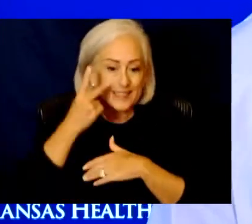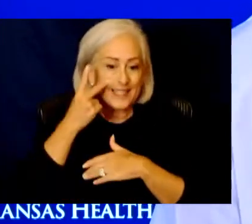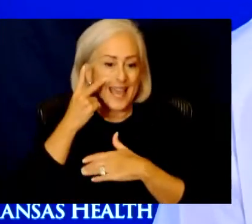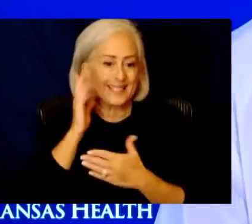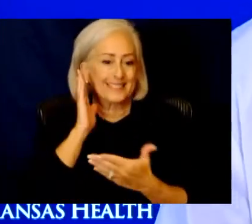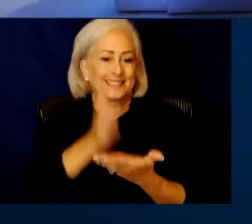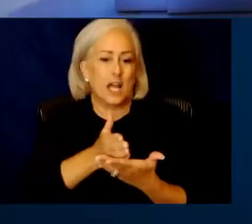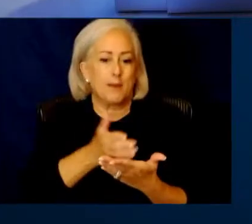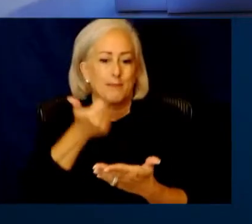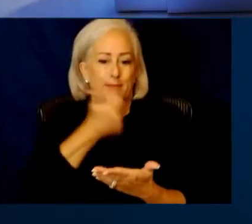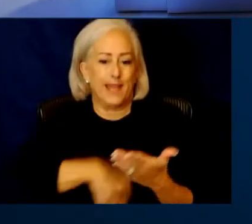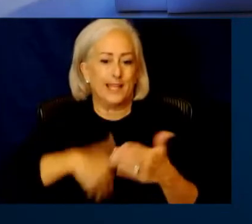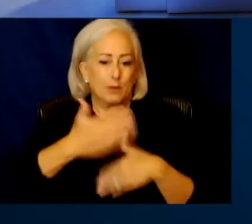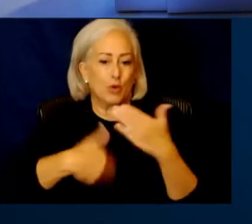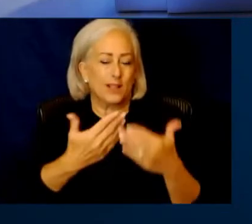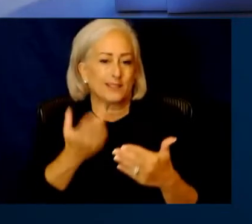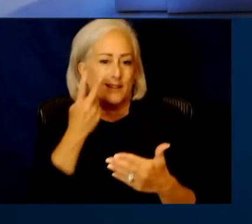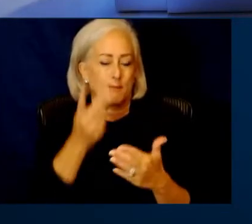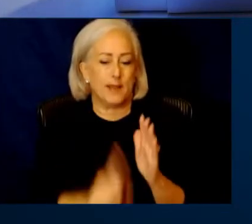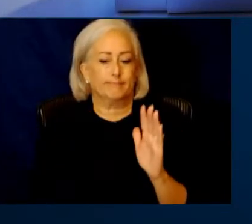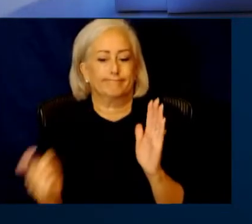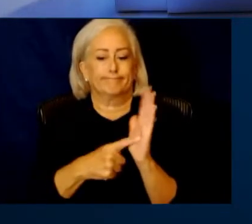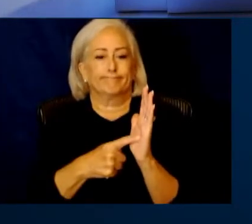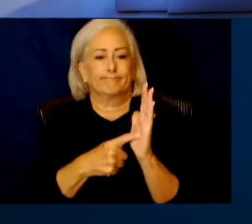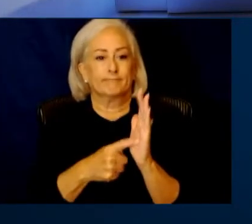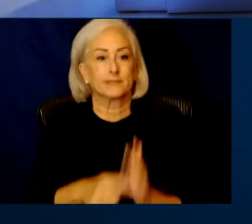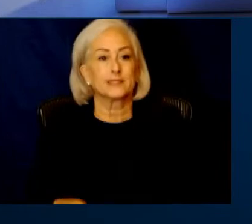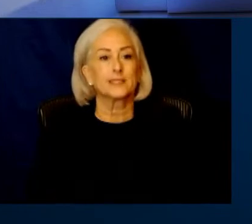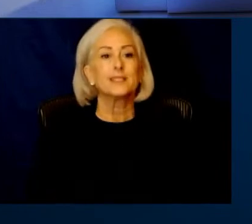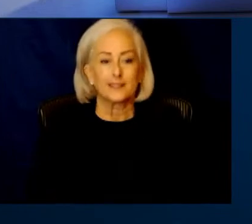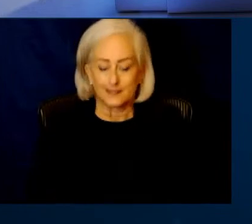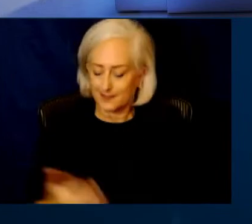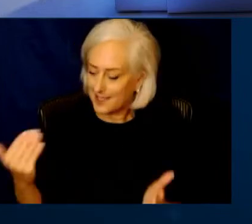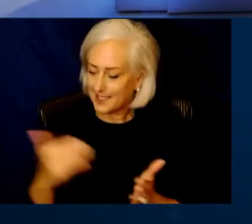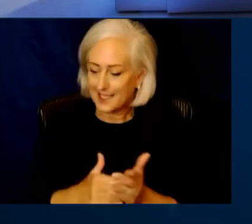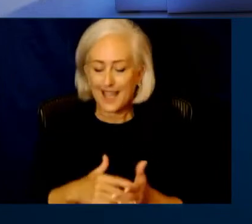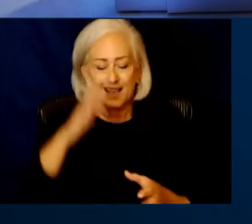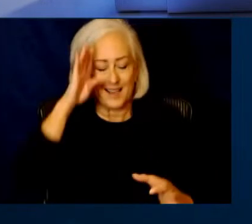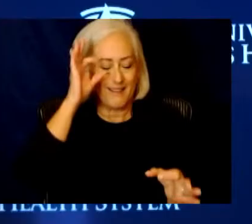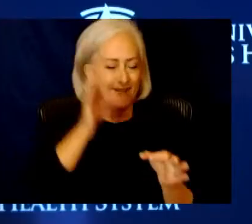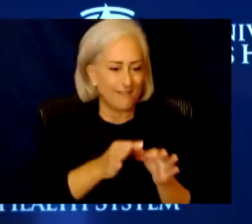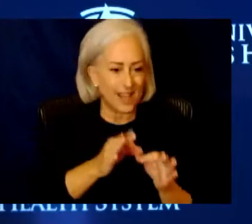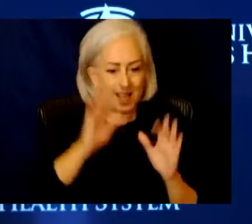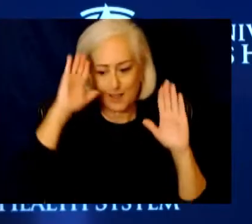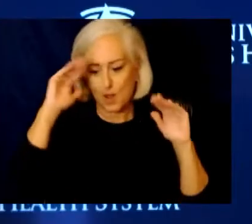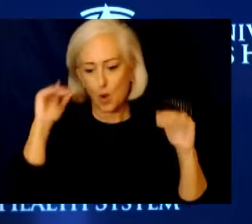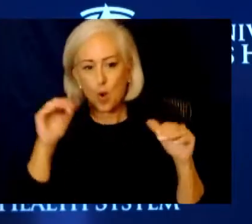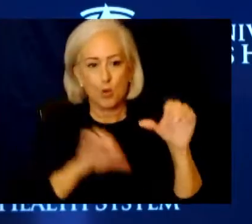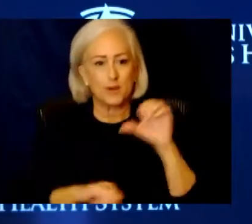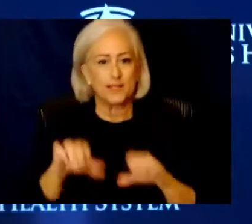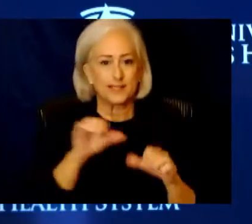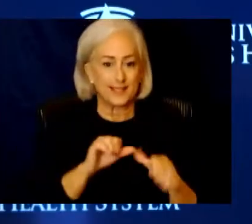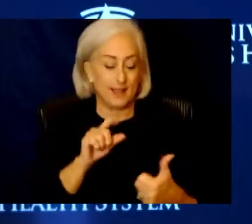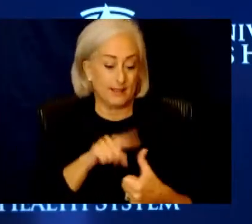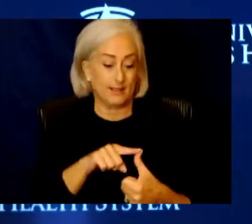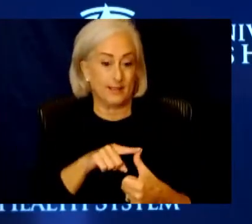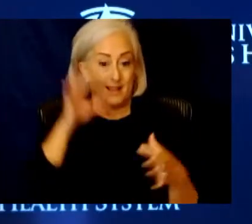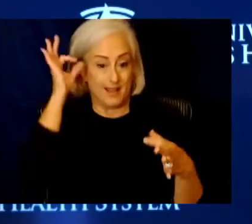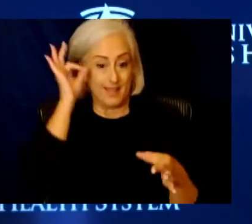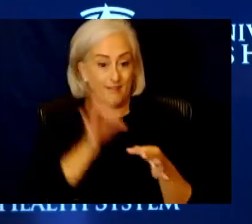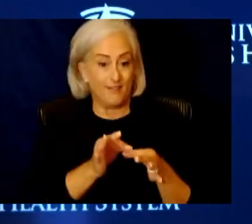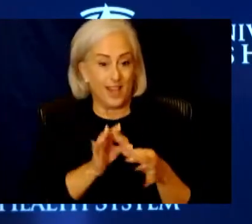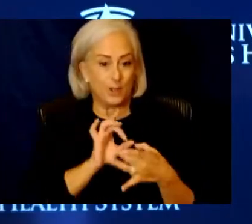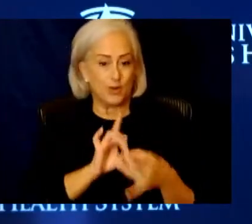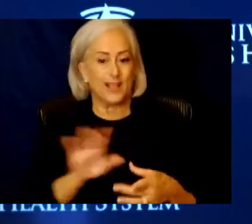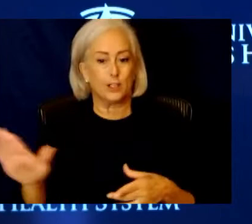early. That intersection of faith, hope, and science, the faith that you have with your spiritual beliefs